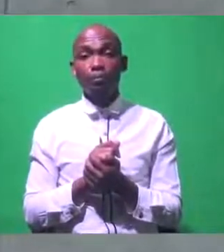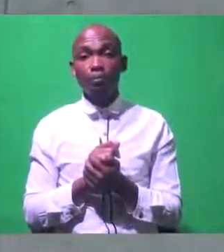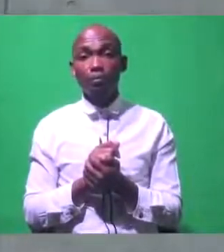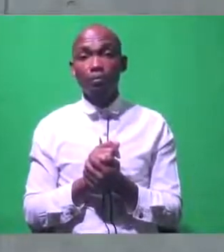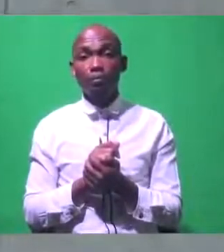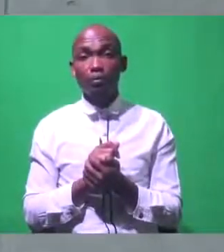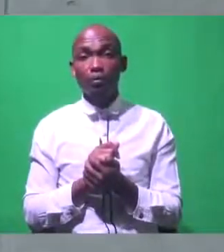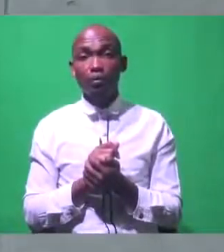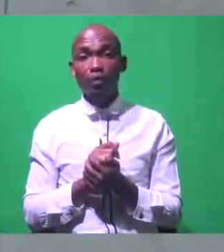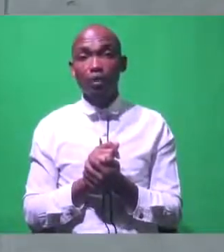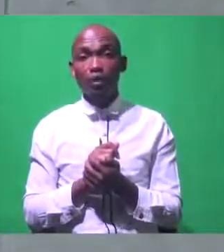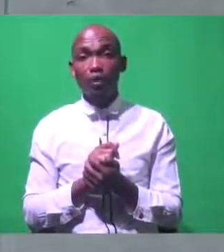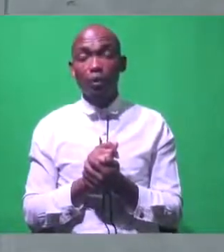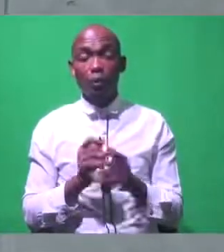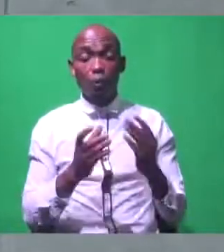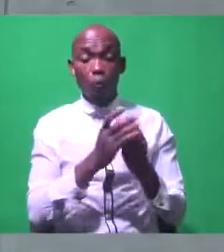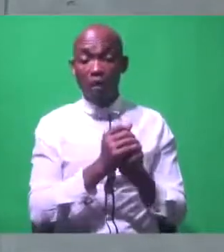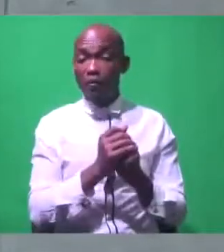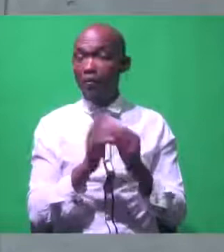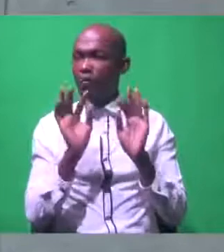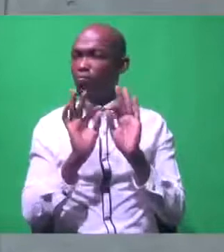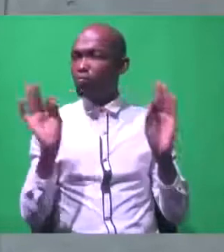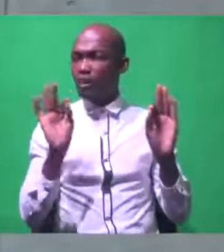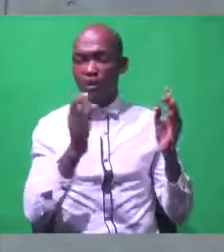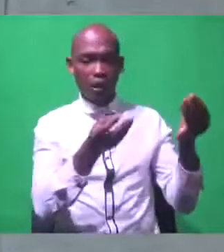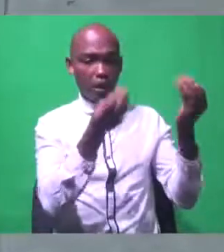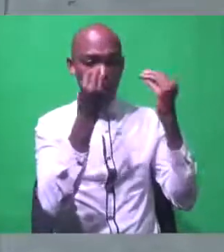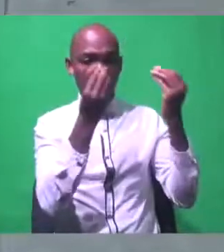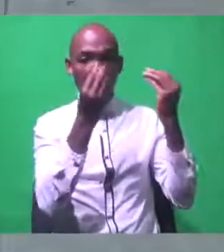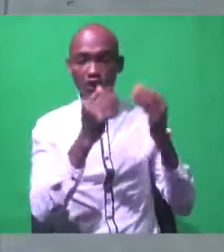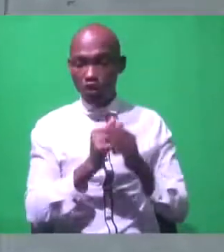with best education in terms of quality.